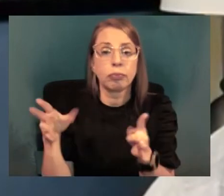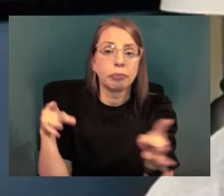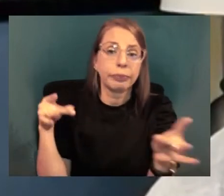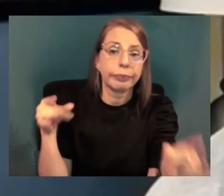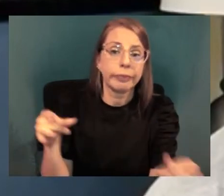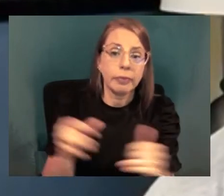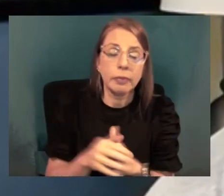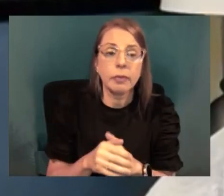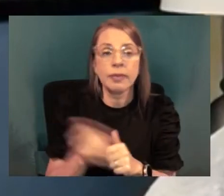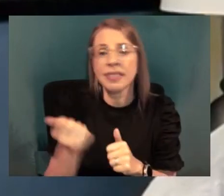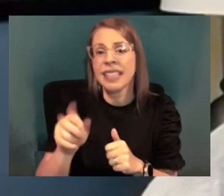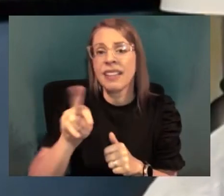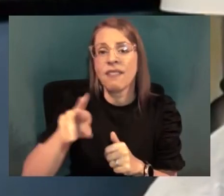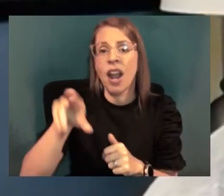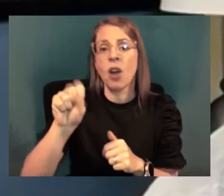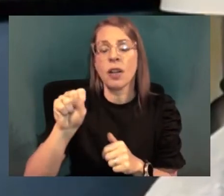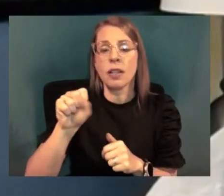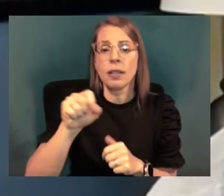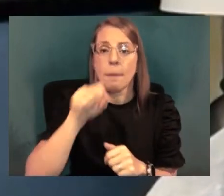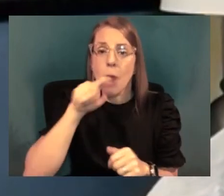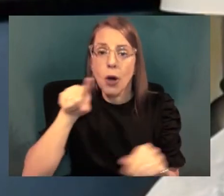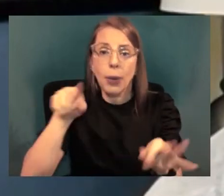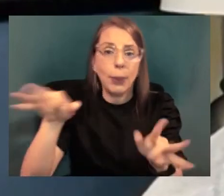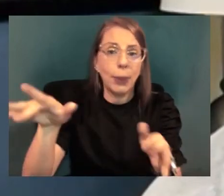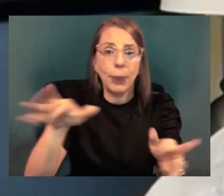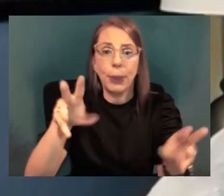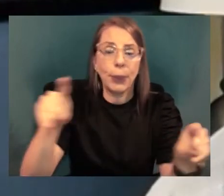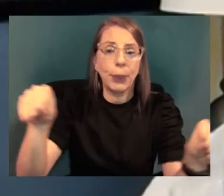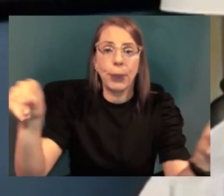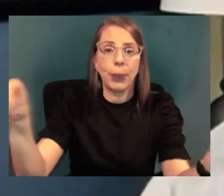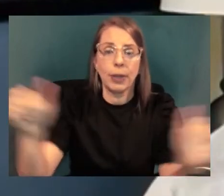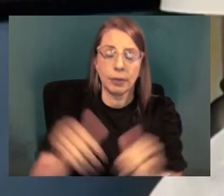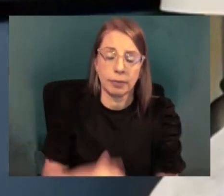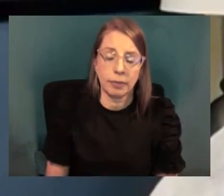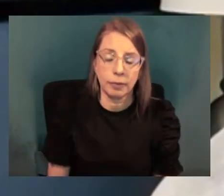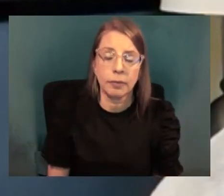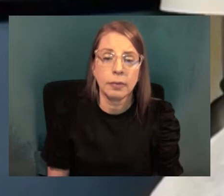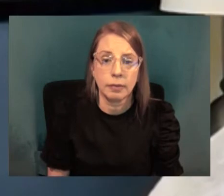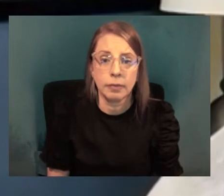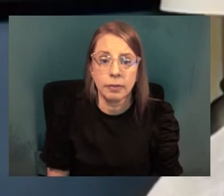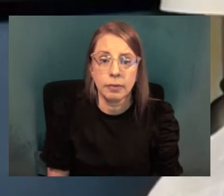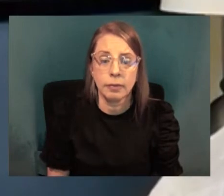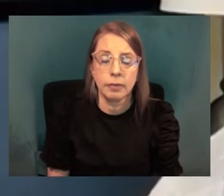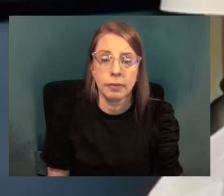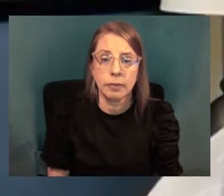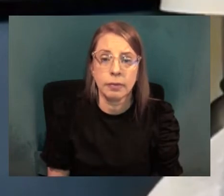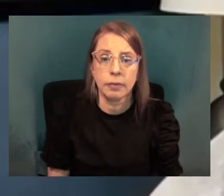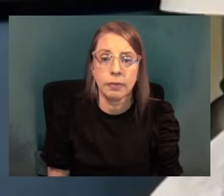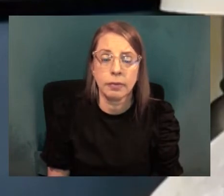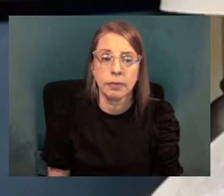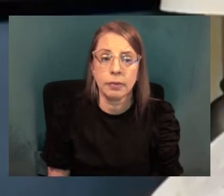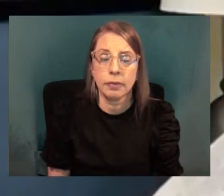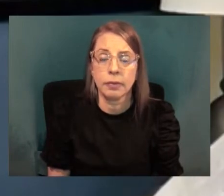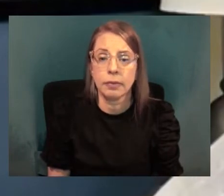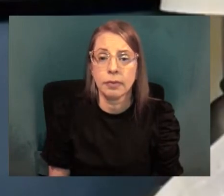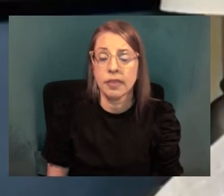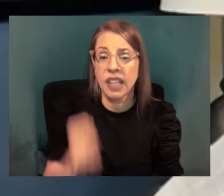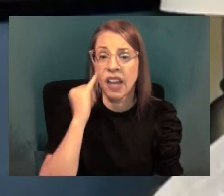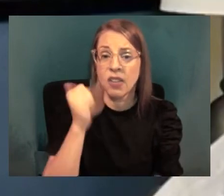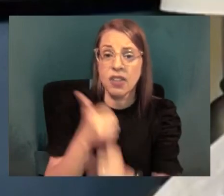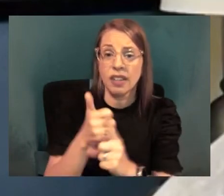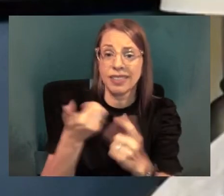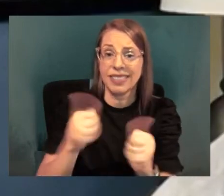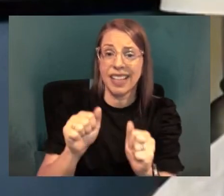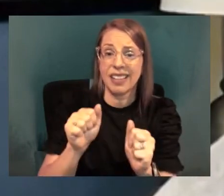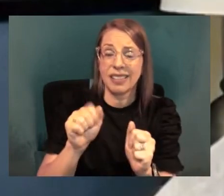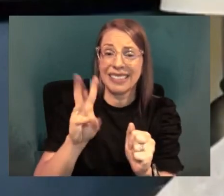any virus or particles is going to be dispersed into very low concentrations. If you can still distance 6 feet